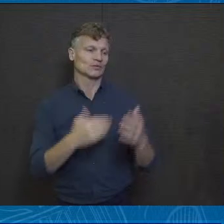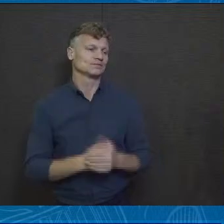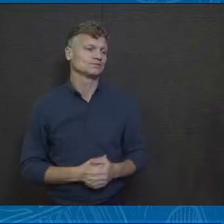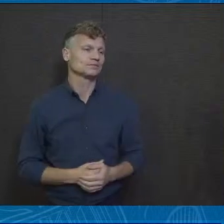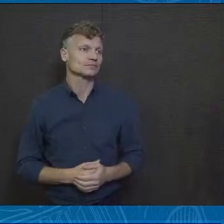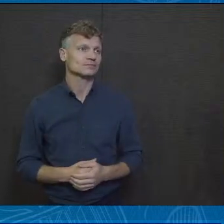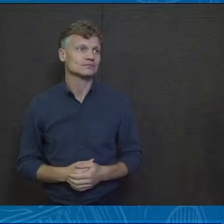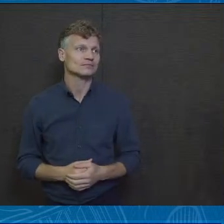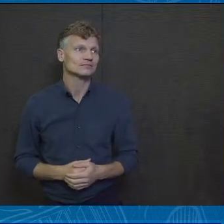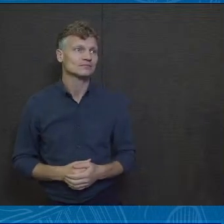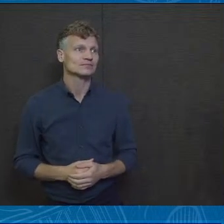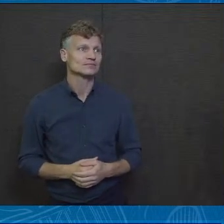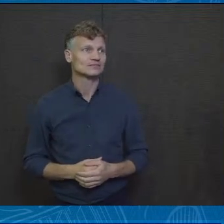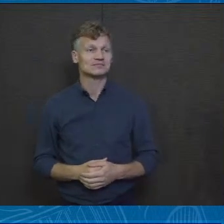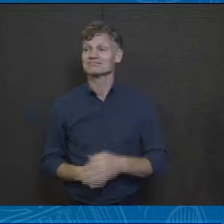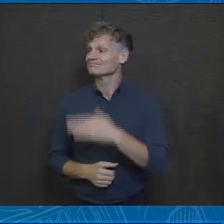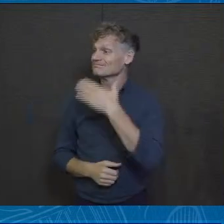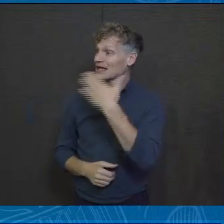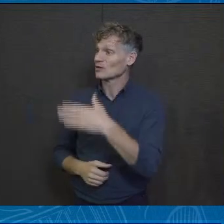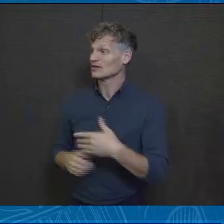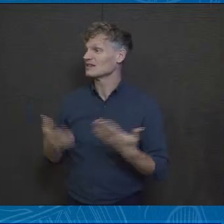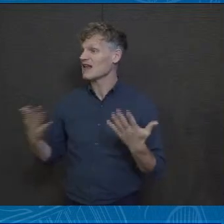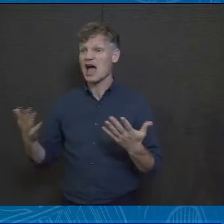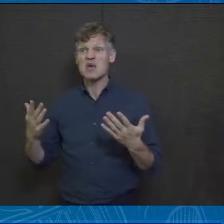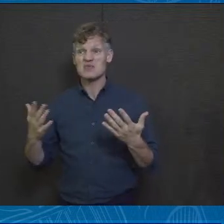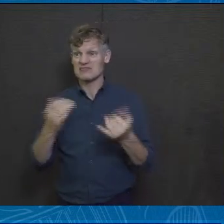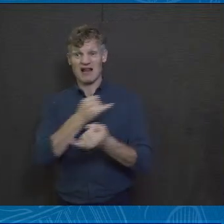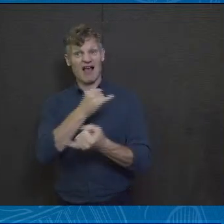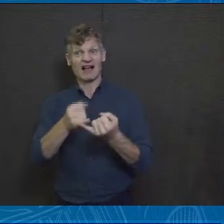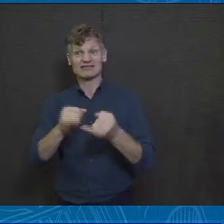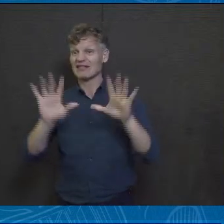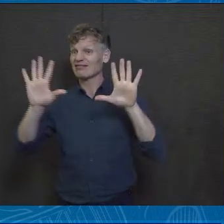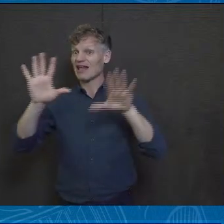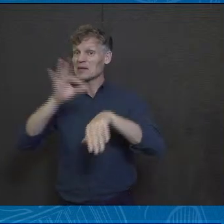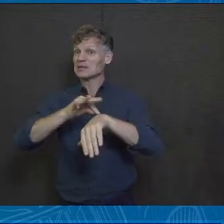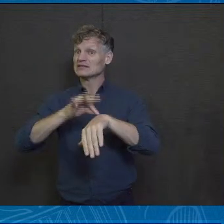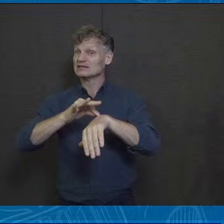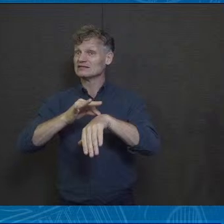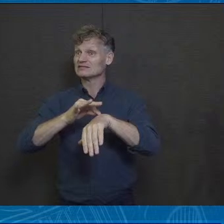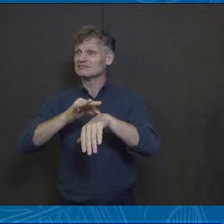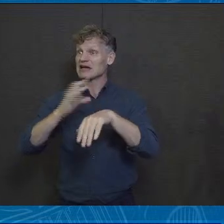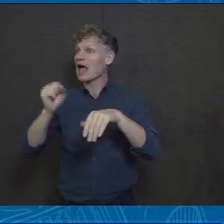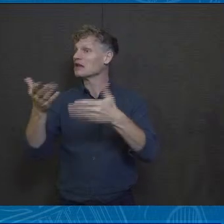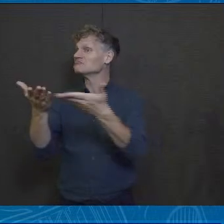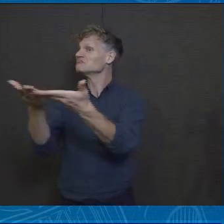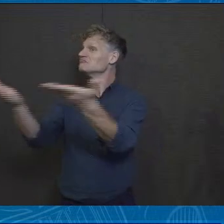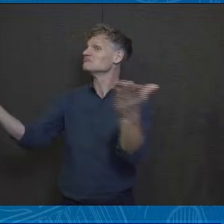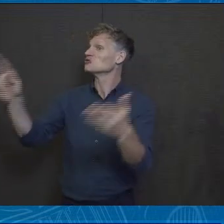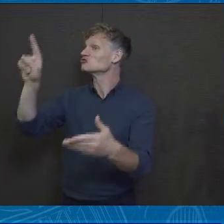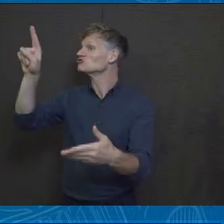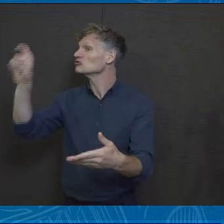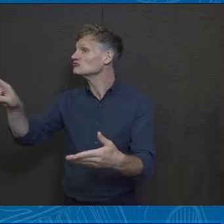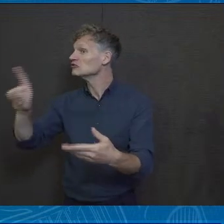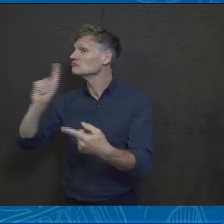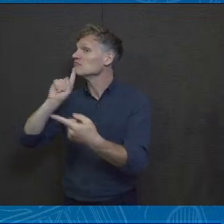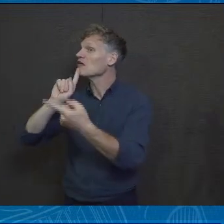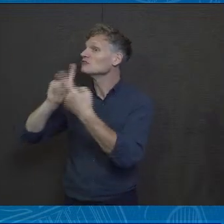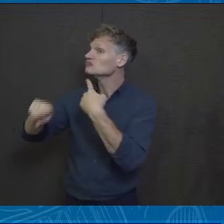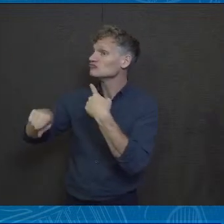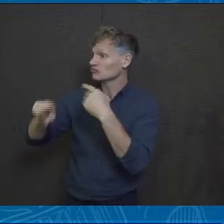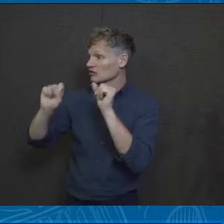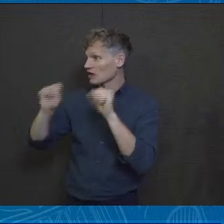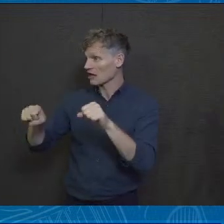Now we've got about 10 minutes for Q&A. So the floor